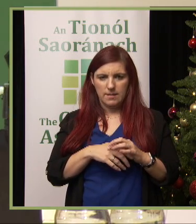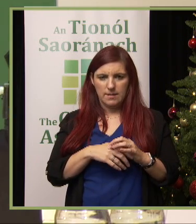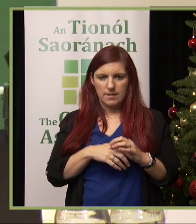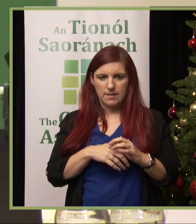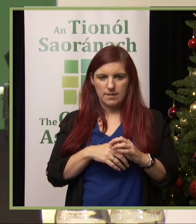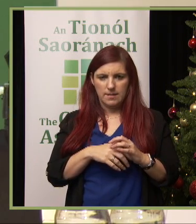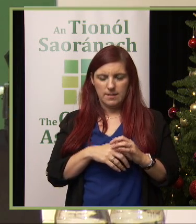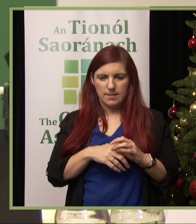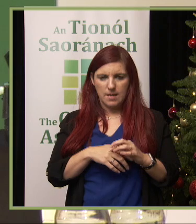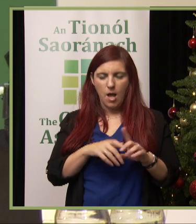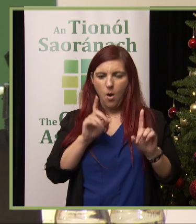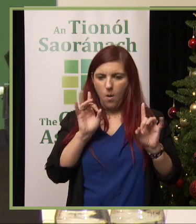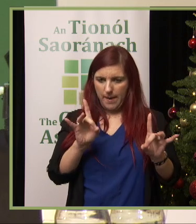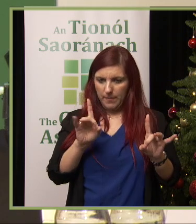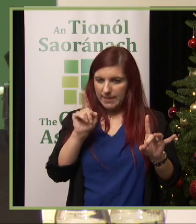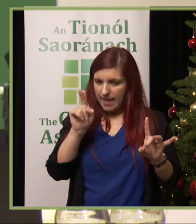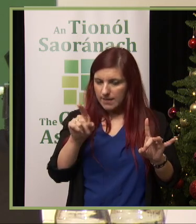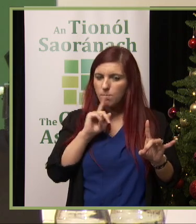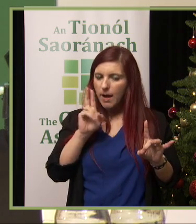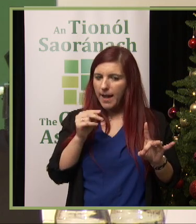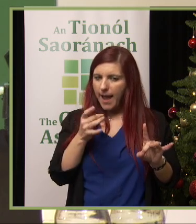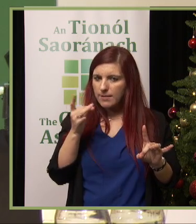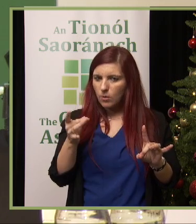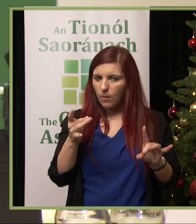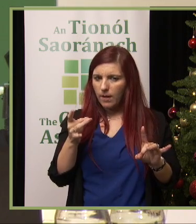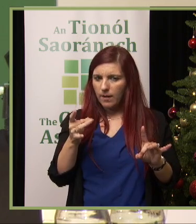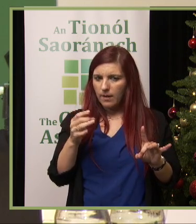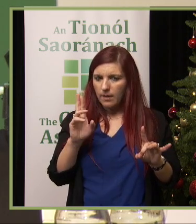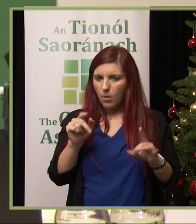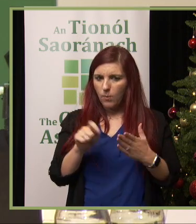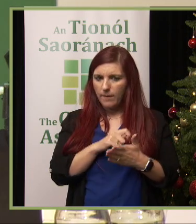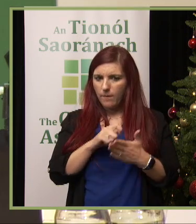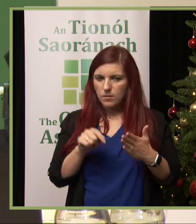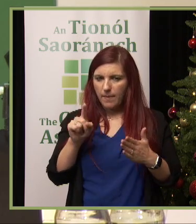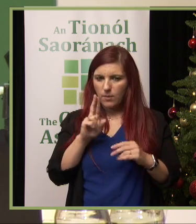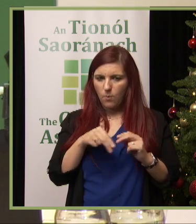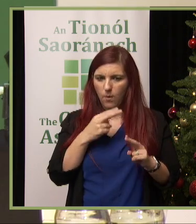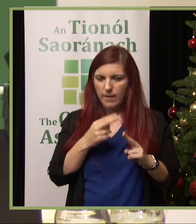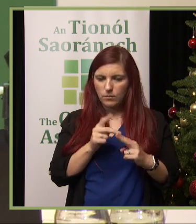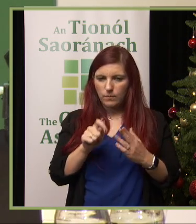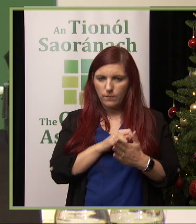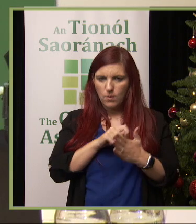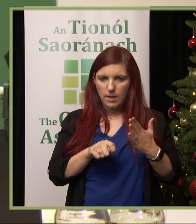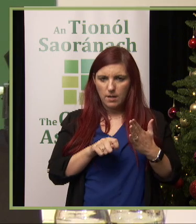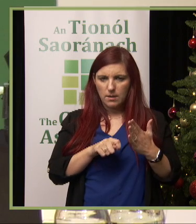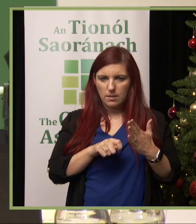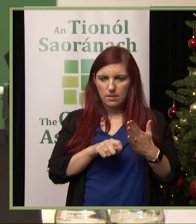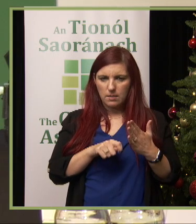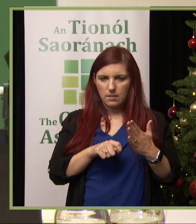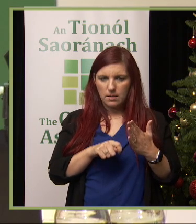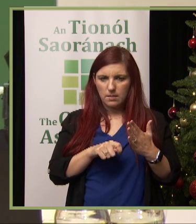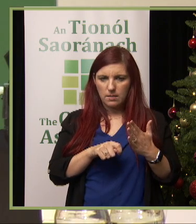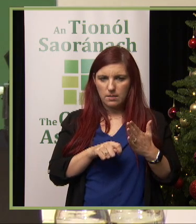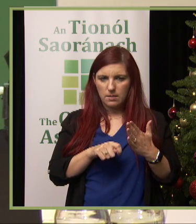Yes. Can I just ask, though, can we vote on that without voting on if we're going to put the rights of